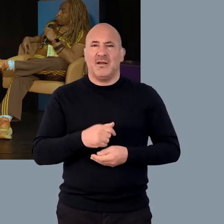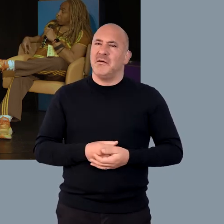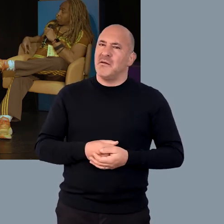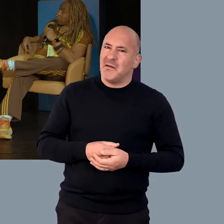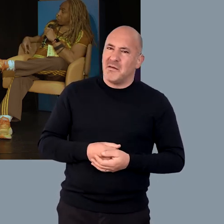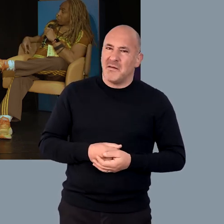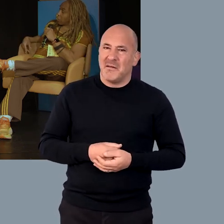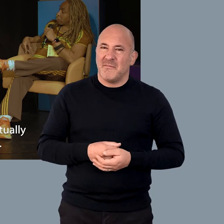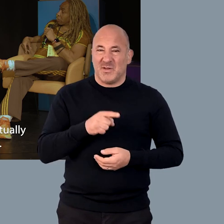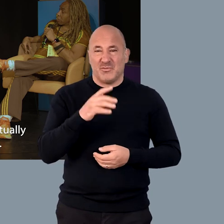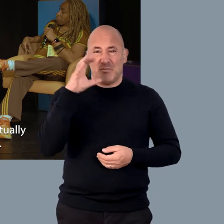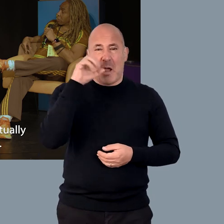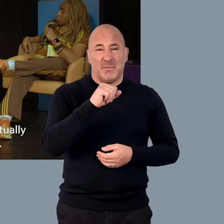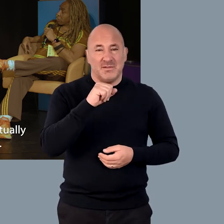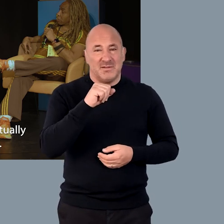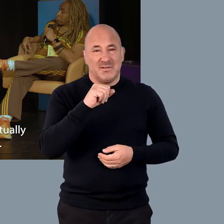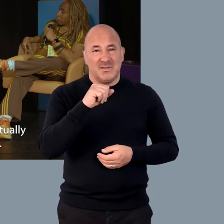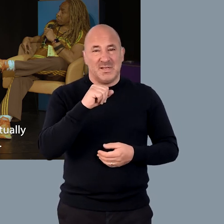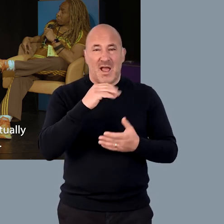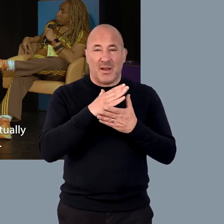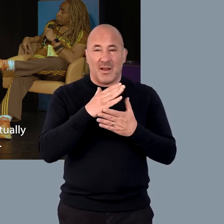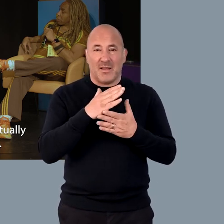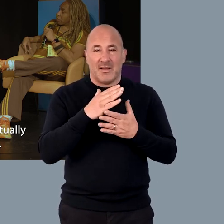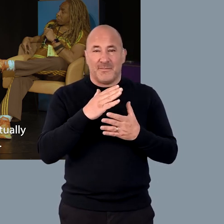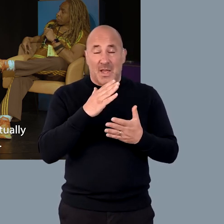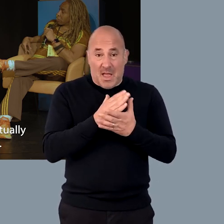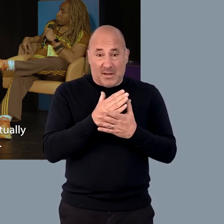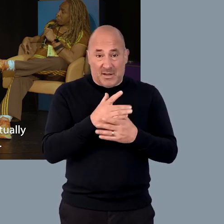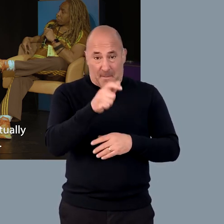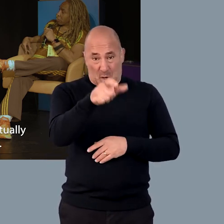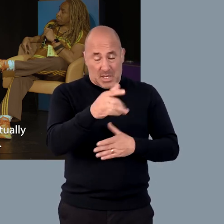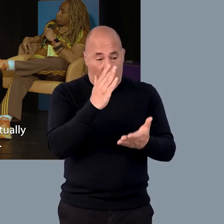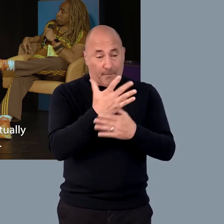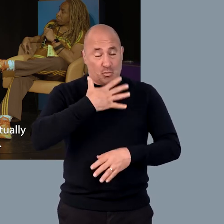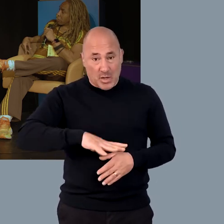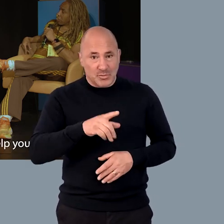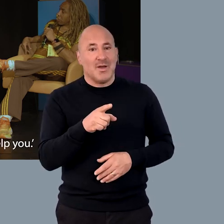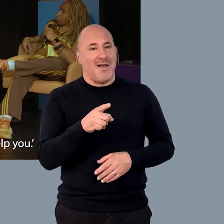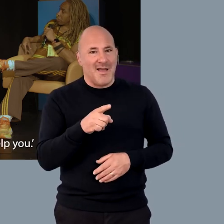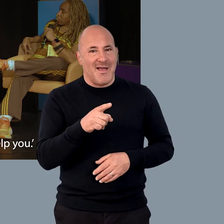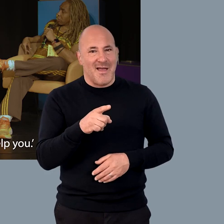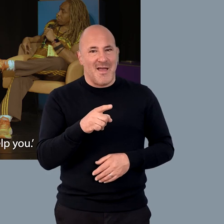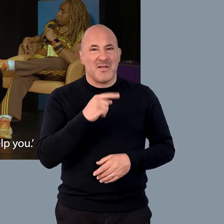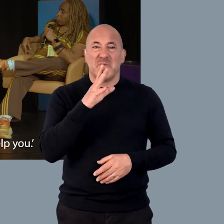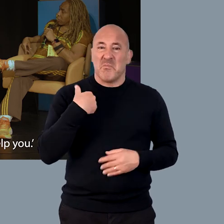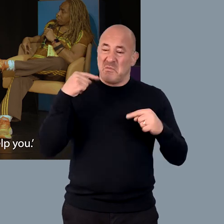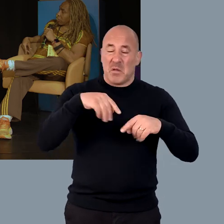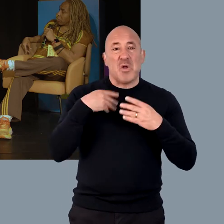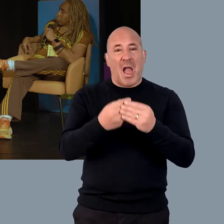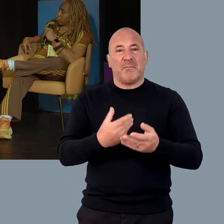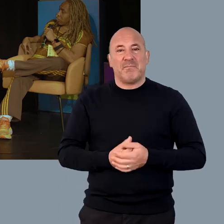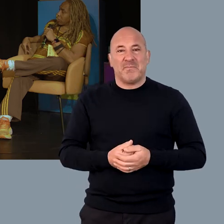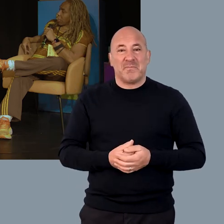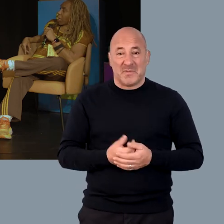okay that's something i just i just remembered is being able to like actually hear what someone actual actually wants sometimes people will like i'm here to help you